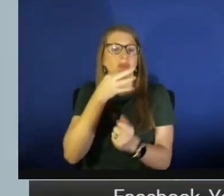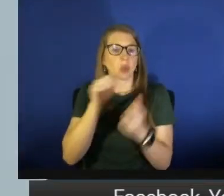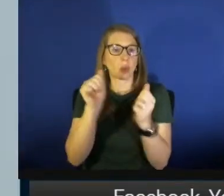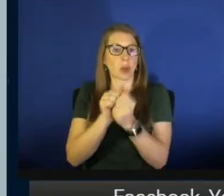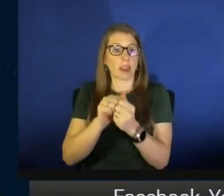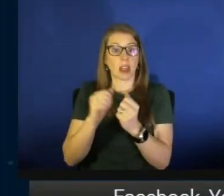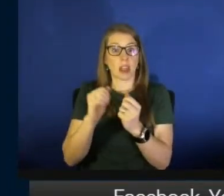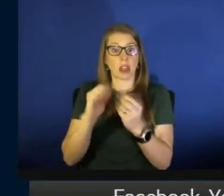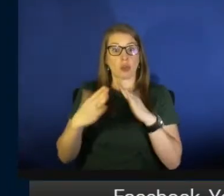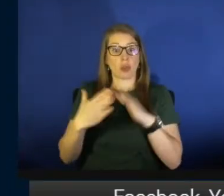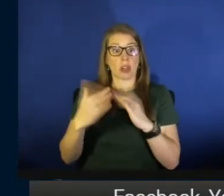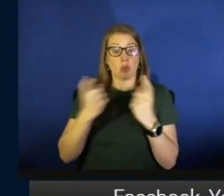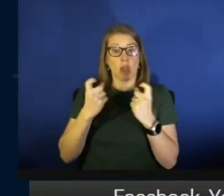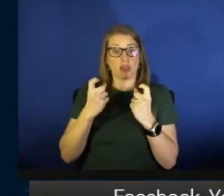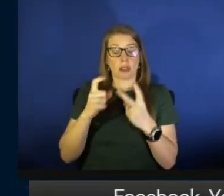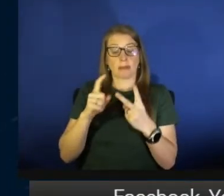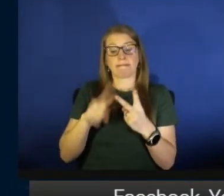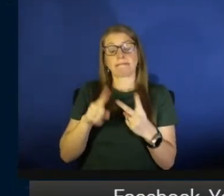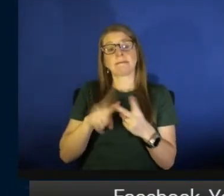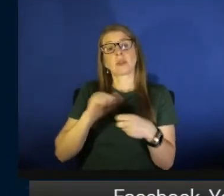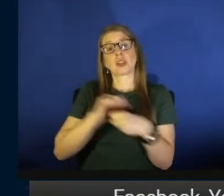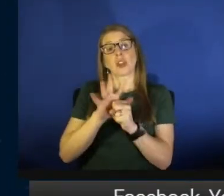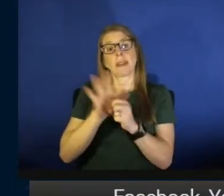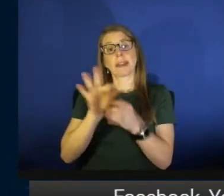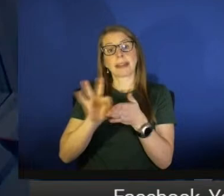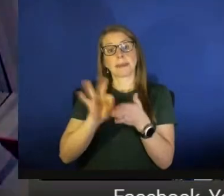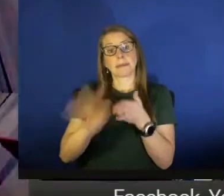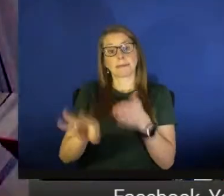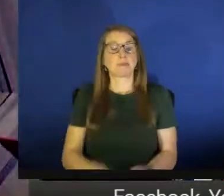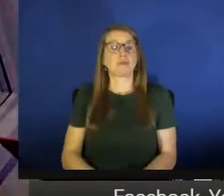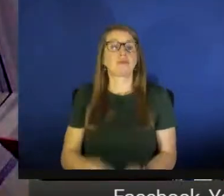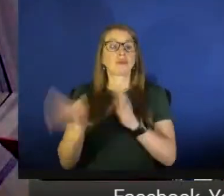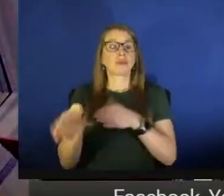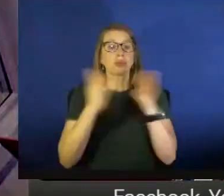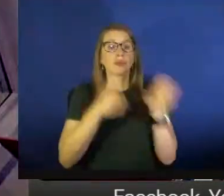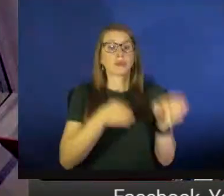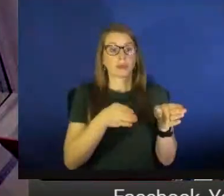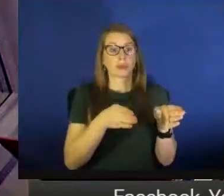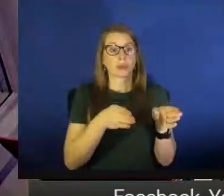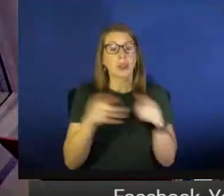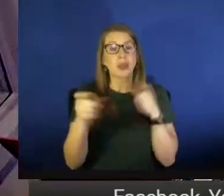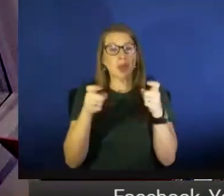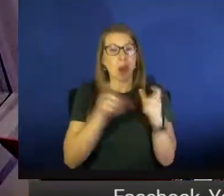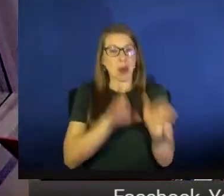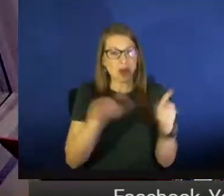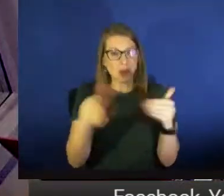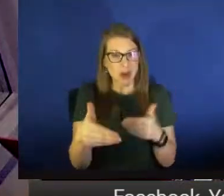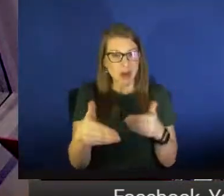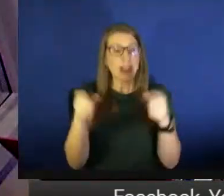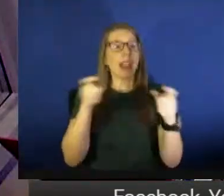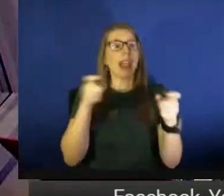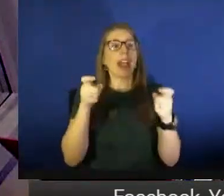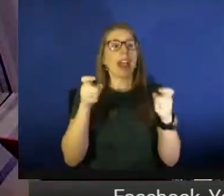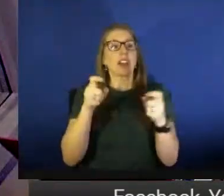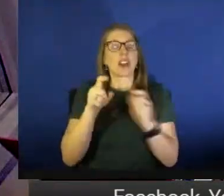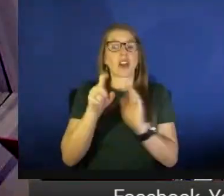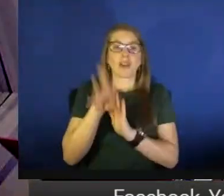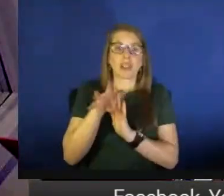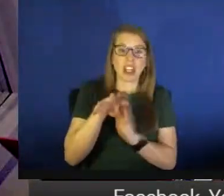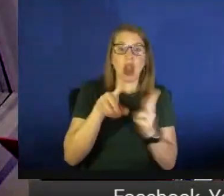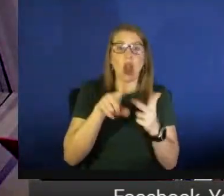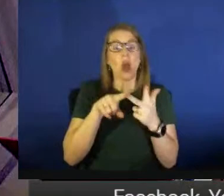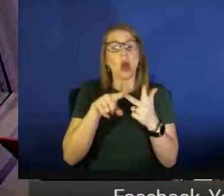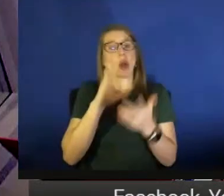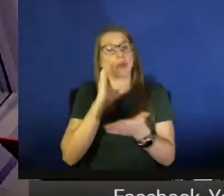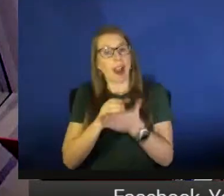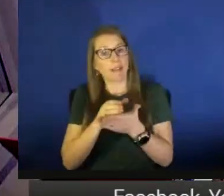But a live look now inside the nerve center of this morning update. It's our control room. This is where we handle the video, the graphics, camera shots you